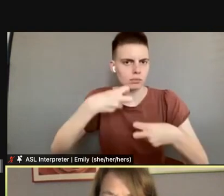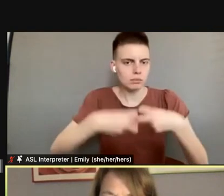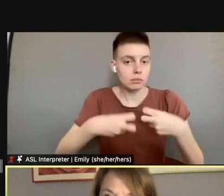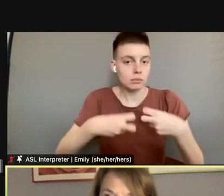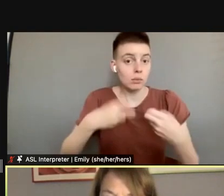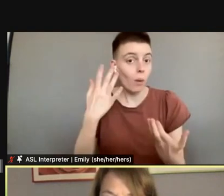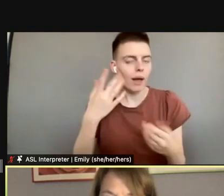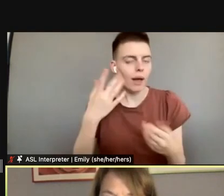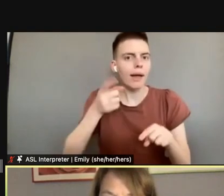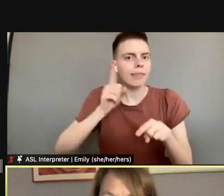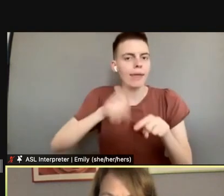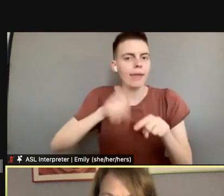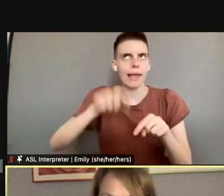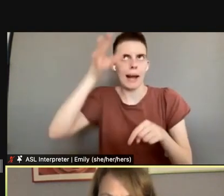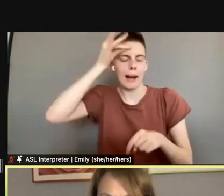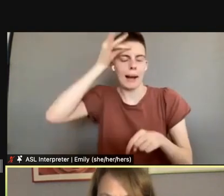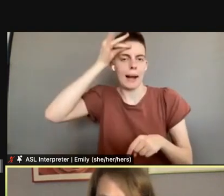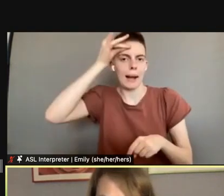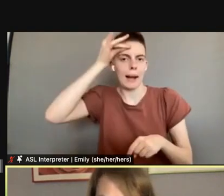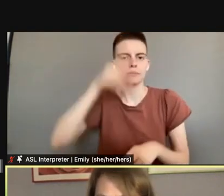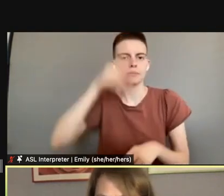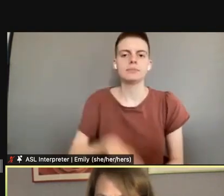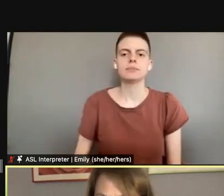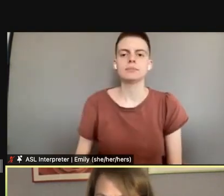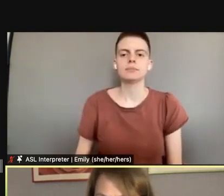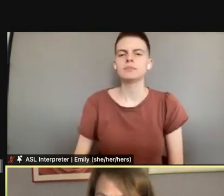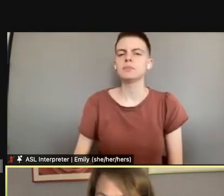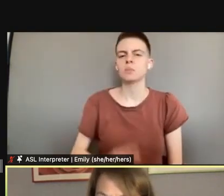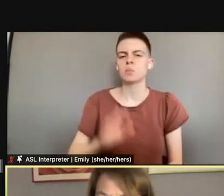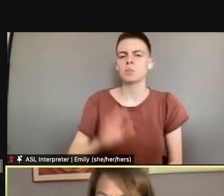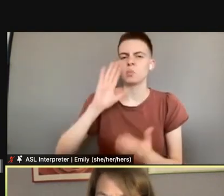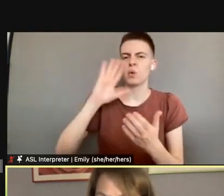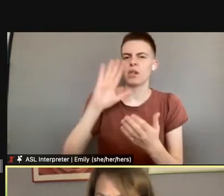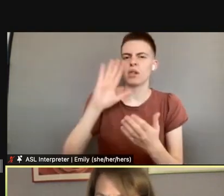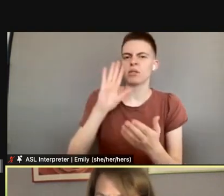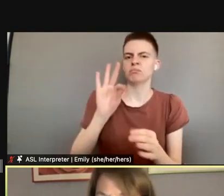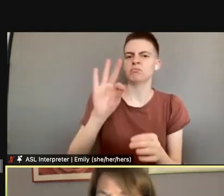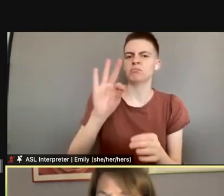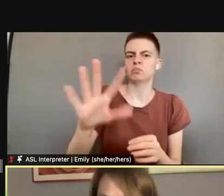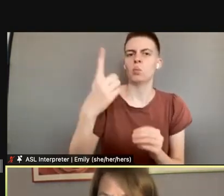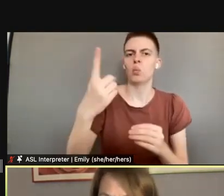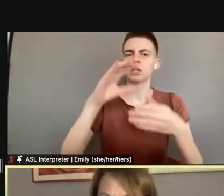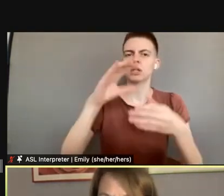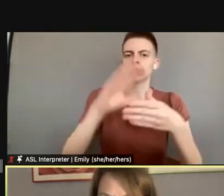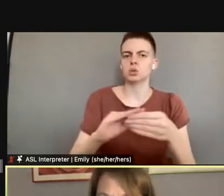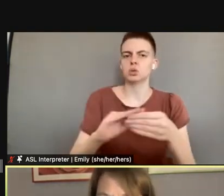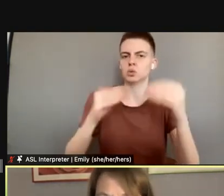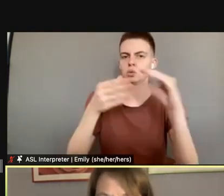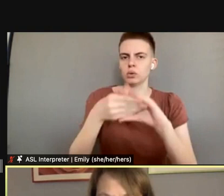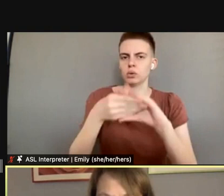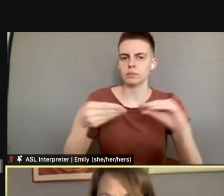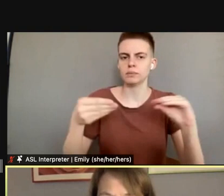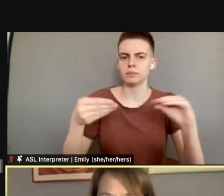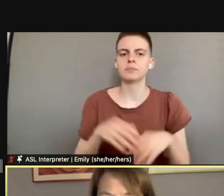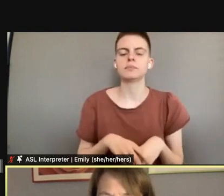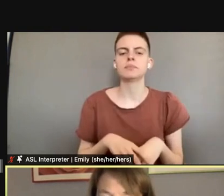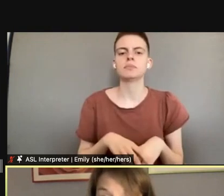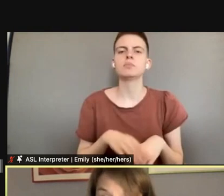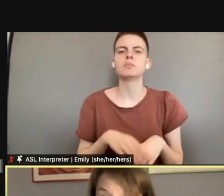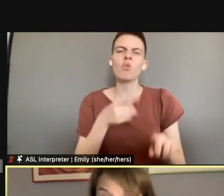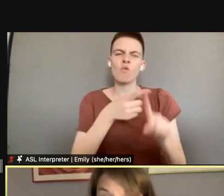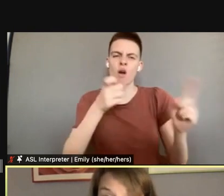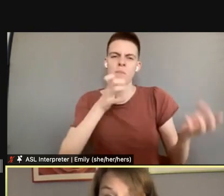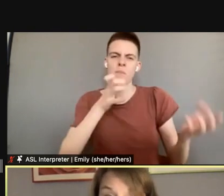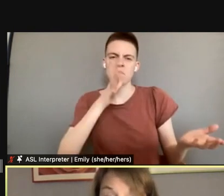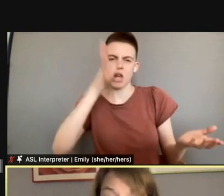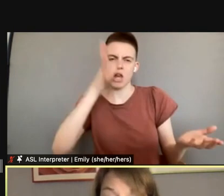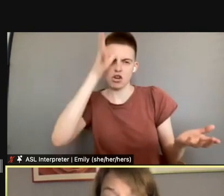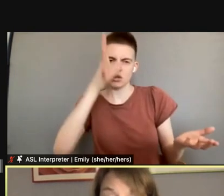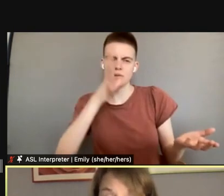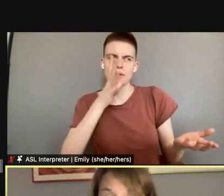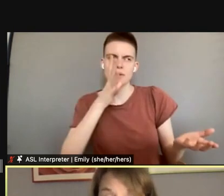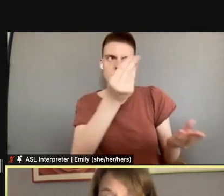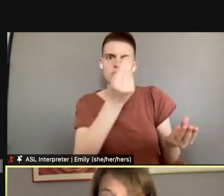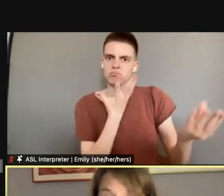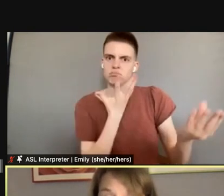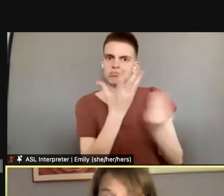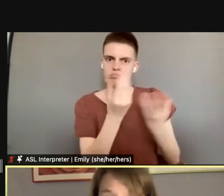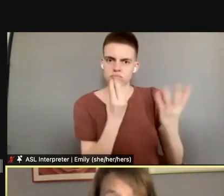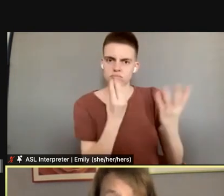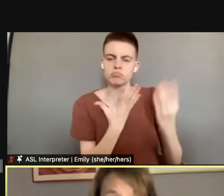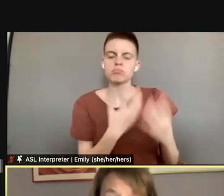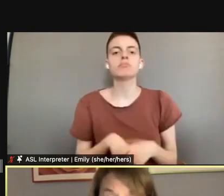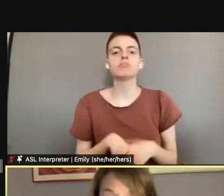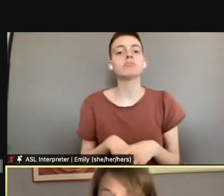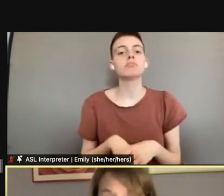this is, I'll tell a little story about this, but this is really something that parents have shared with me. They may take their child on